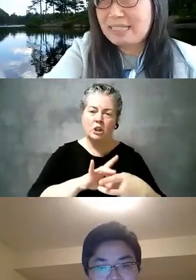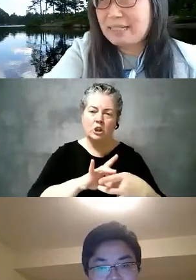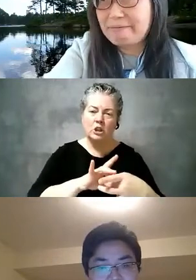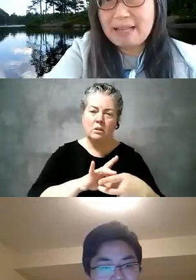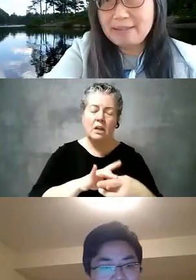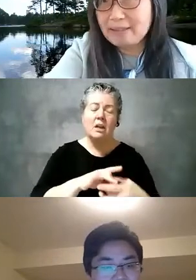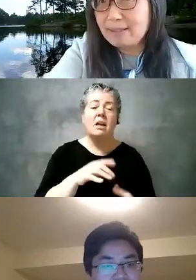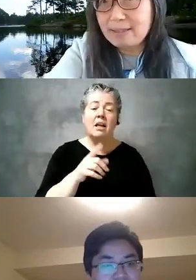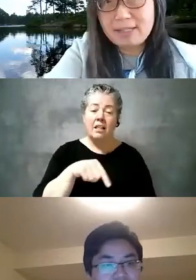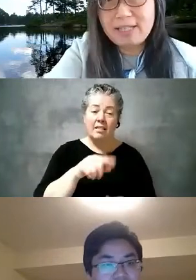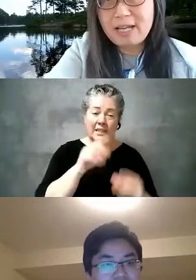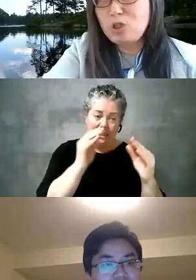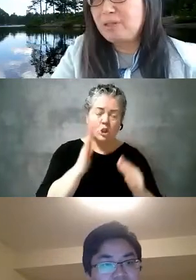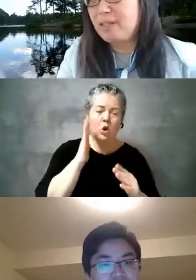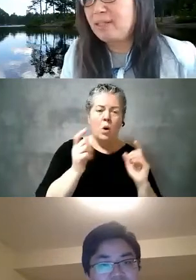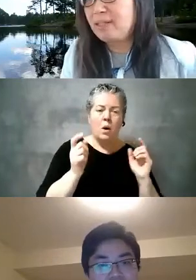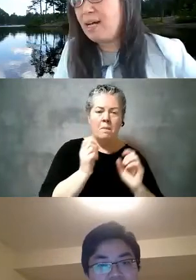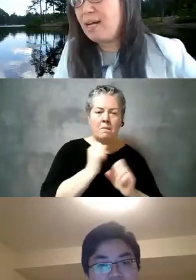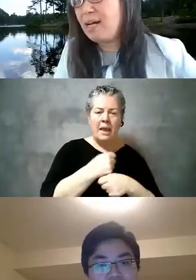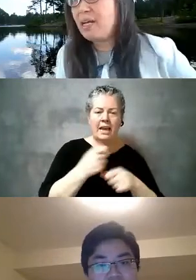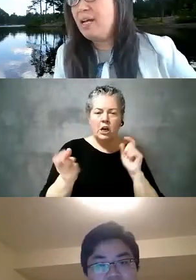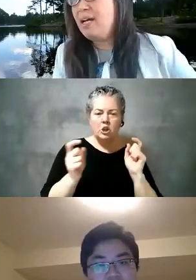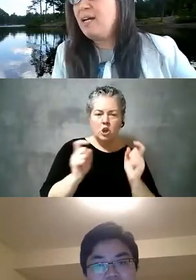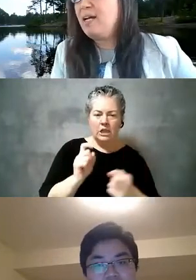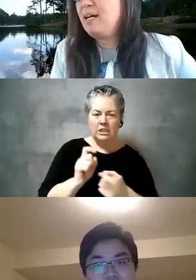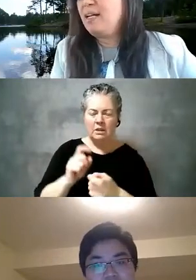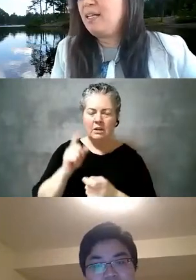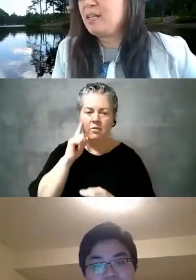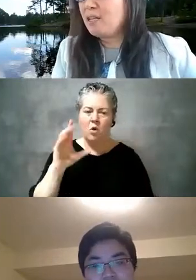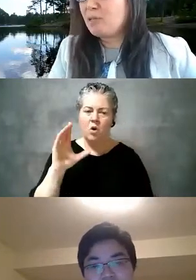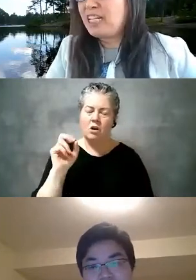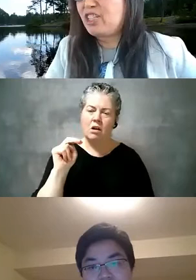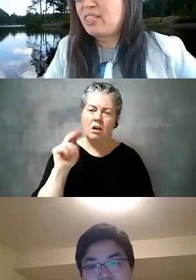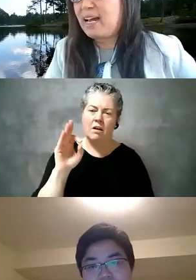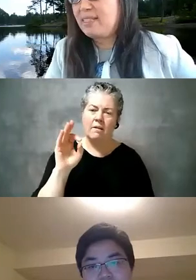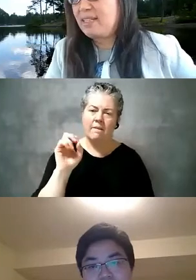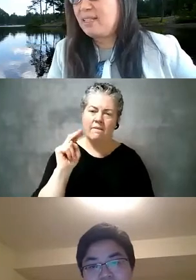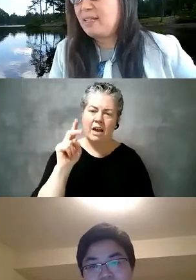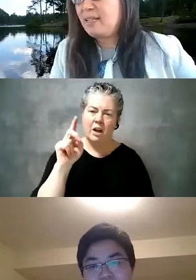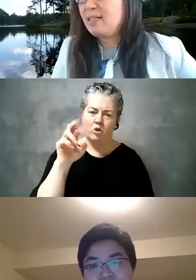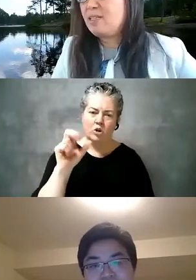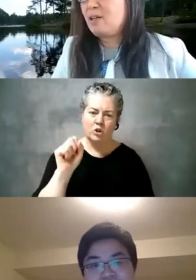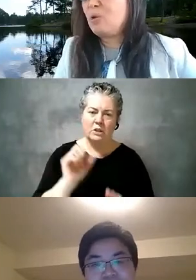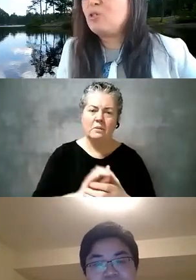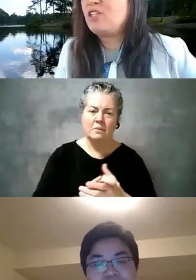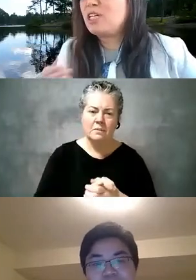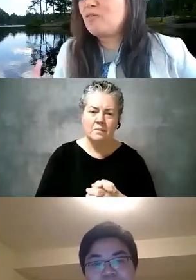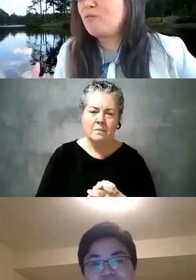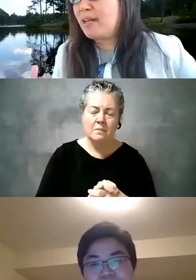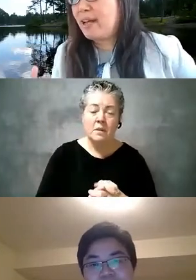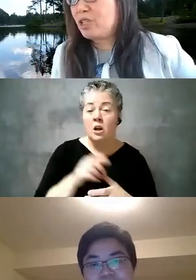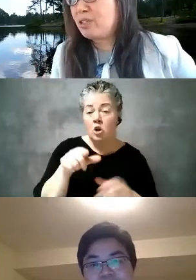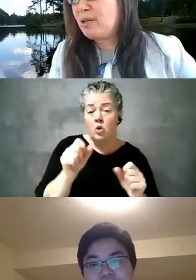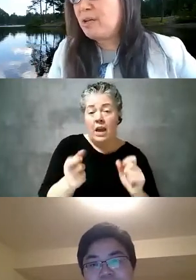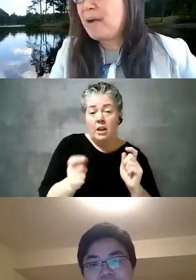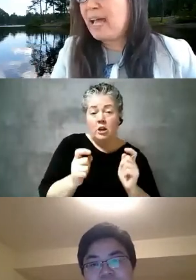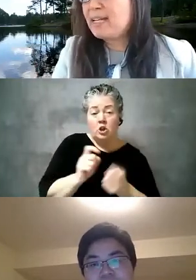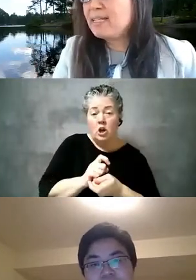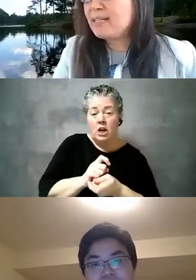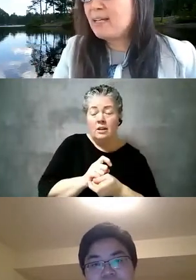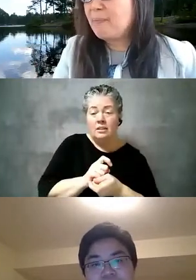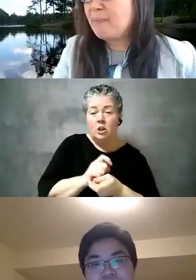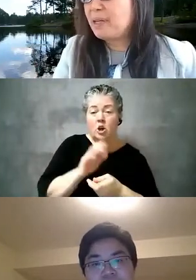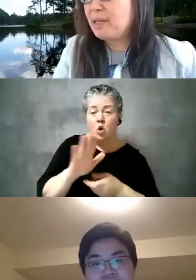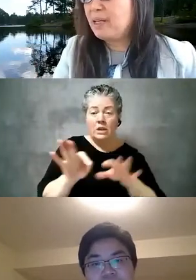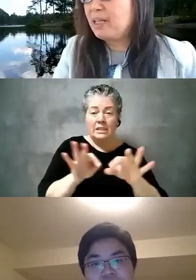for these confounders. It's essential in causal mediation analysis. So you could adjust for selection